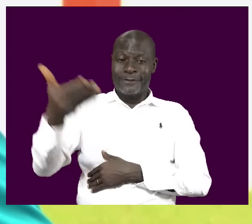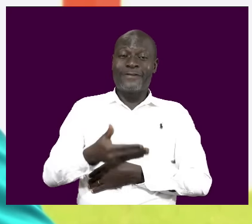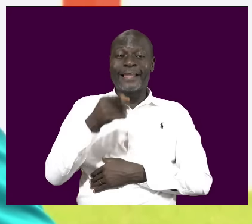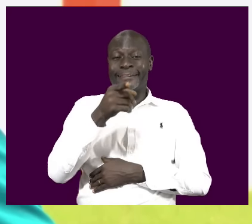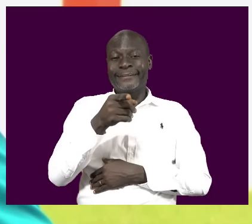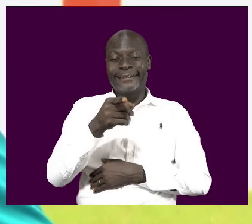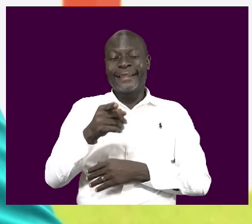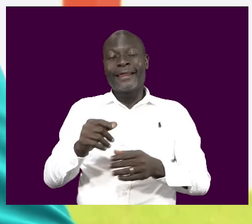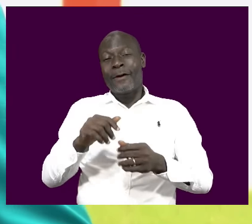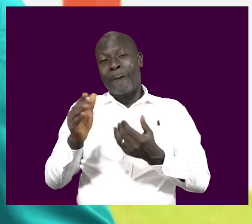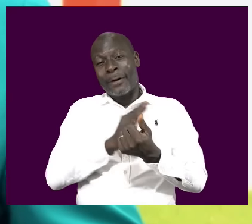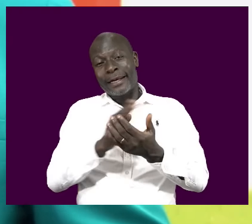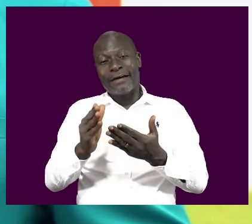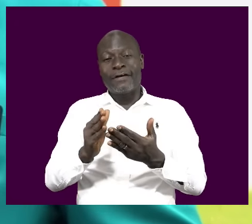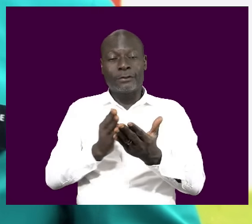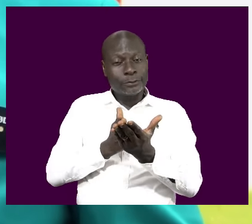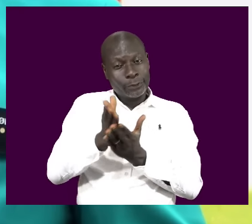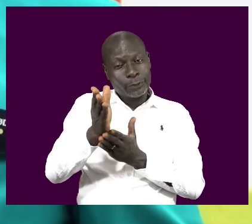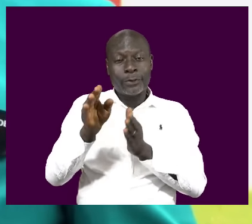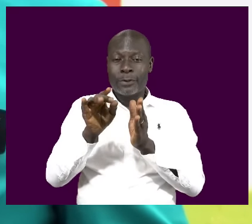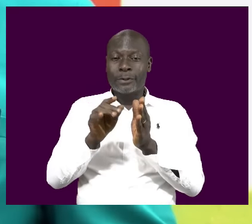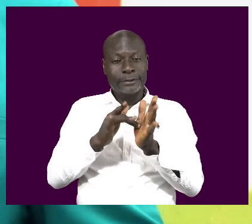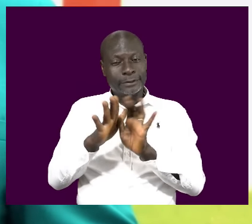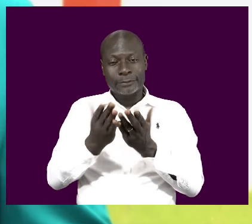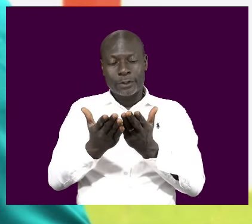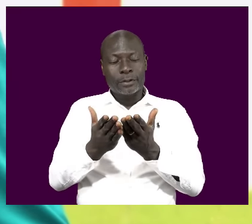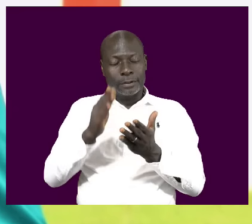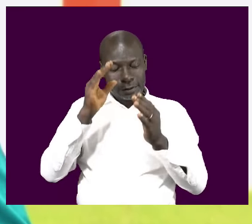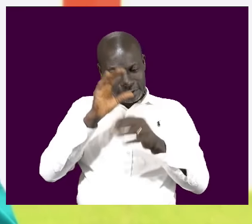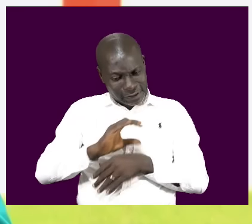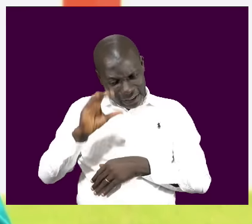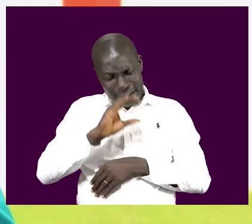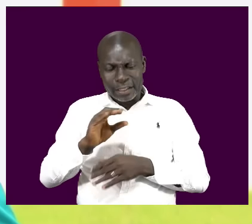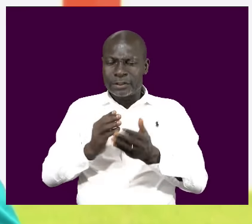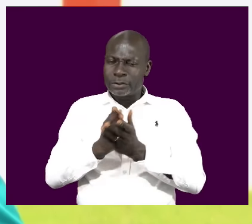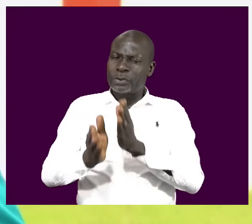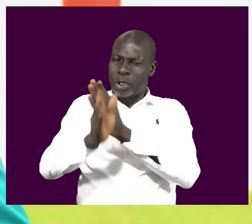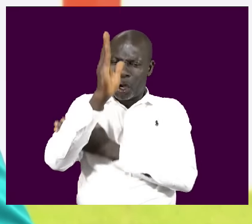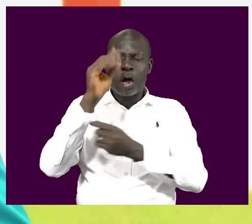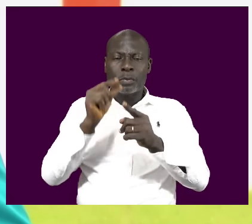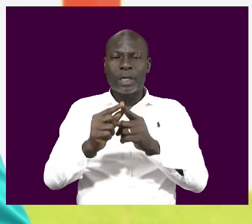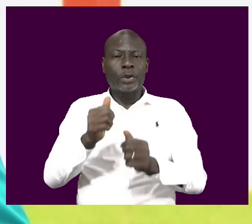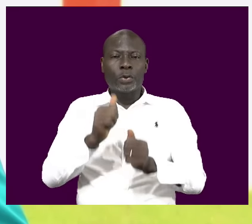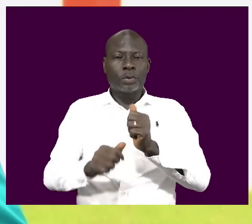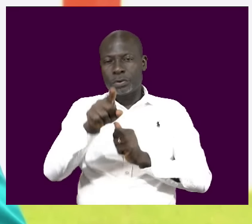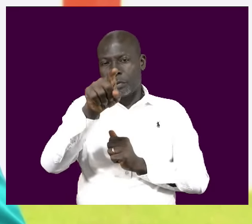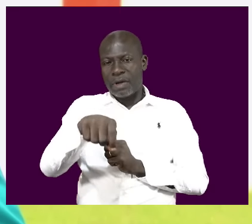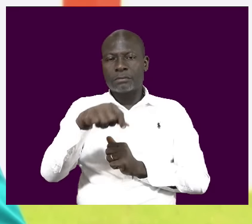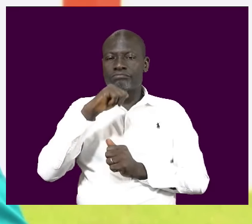se ensem a menam Bible so ene wo ehwe ayo nyankopon asem a ensese yedidi agro.